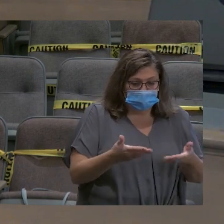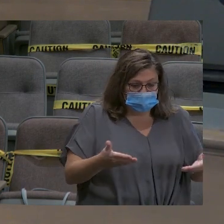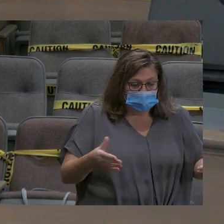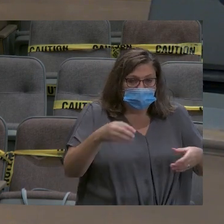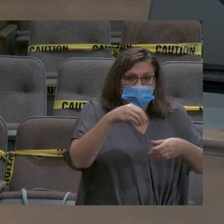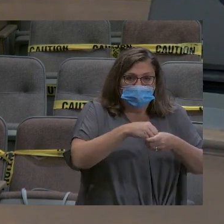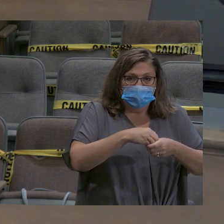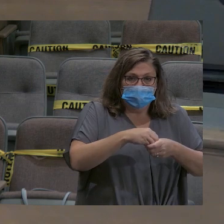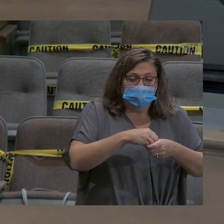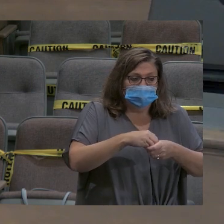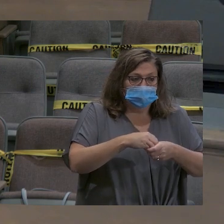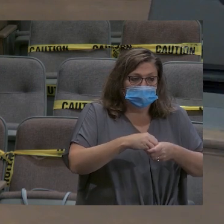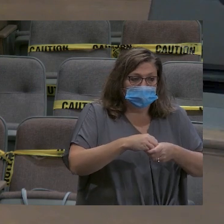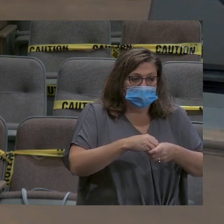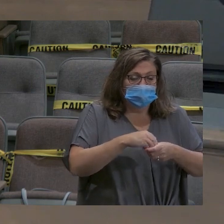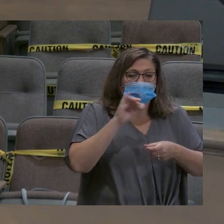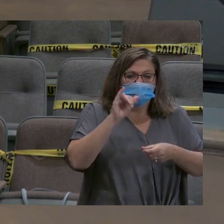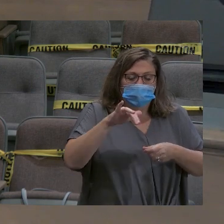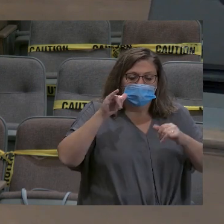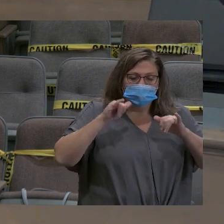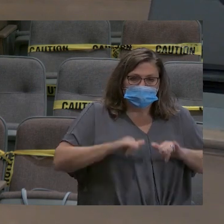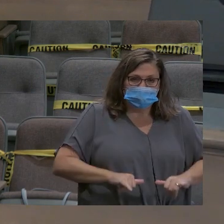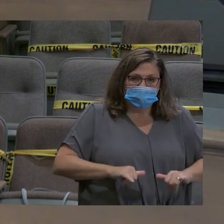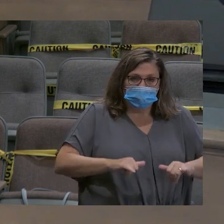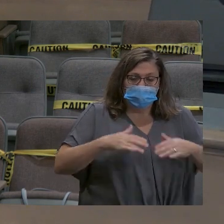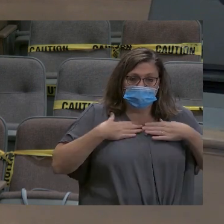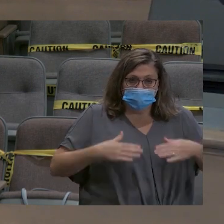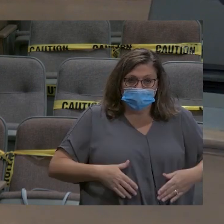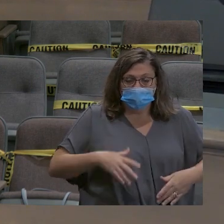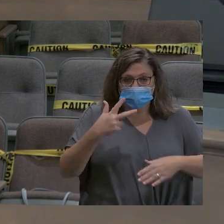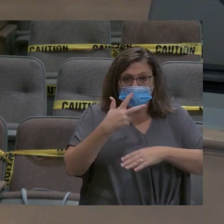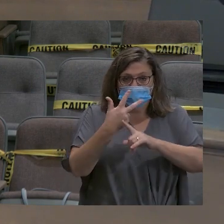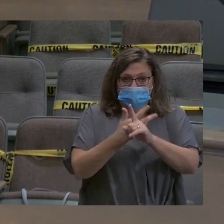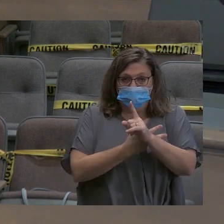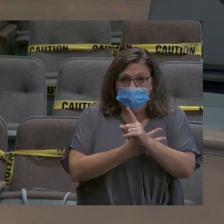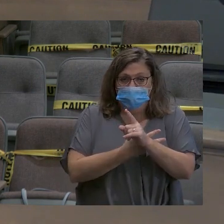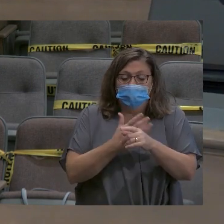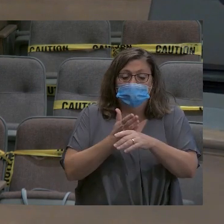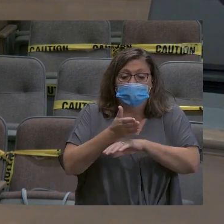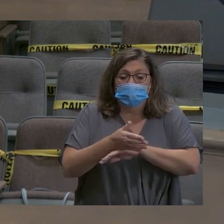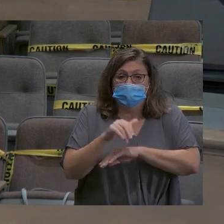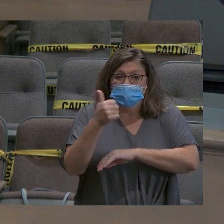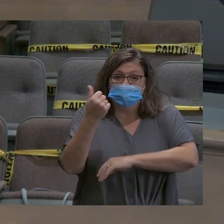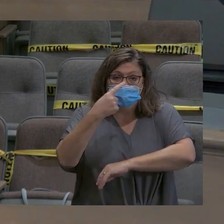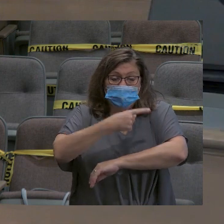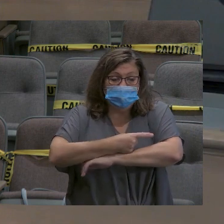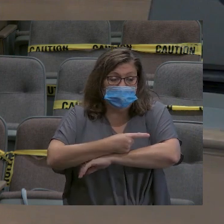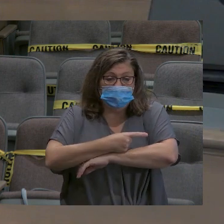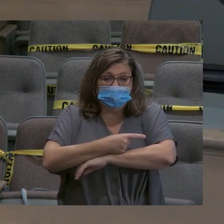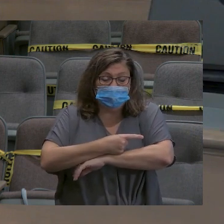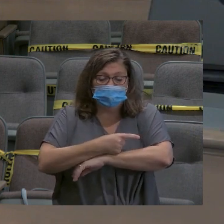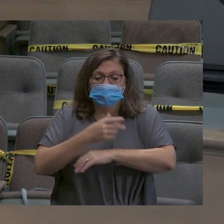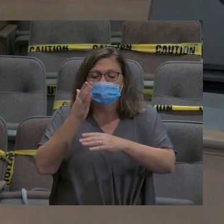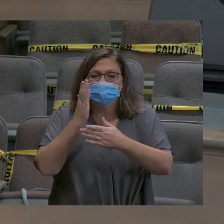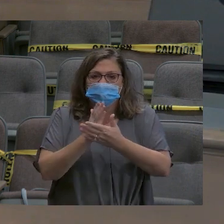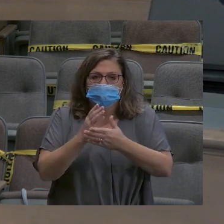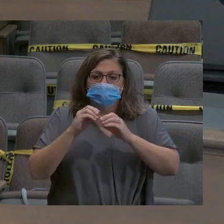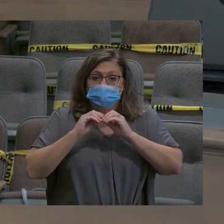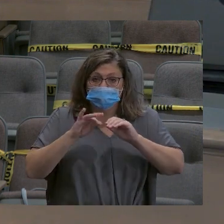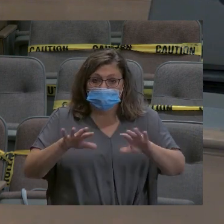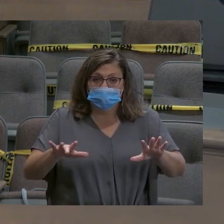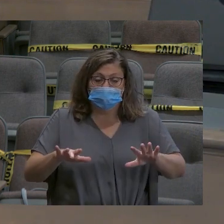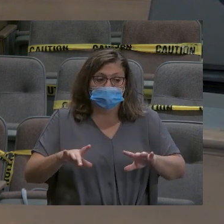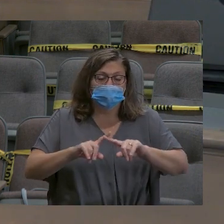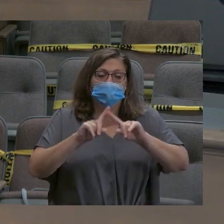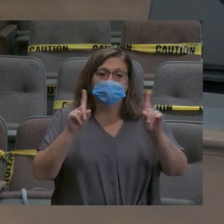in our system for up to 3 months. After 10 days, it's usually not in a form that is contagious to others,